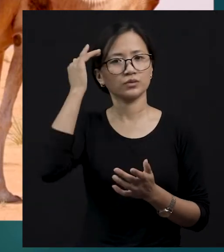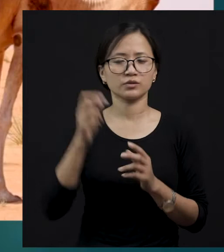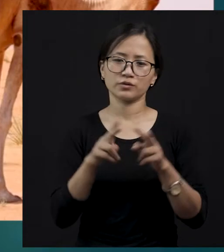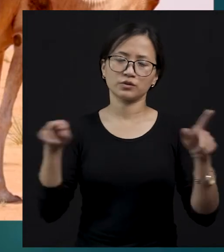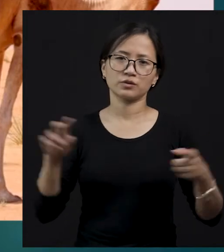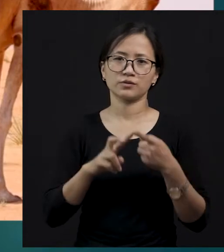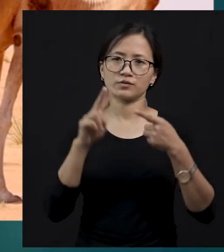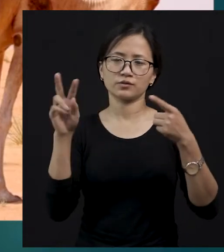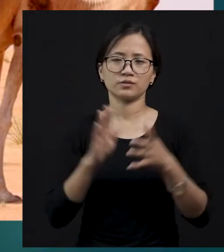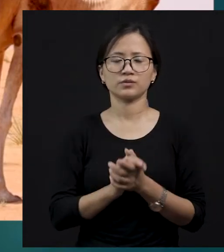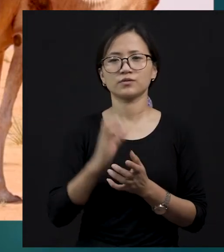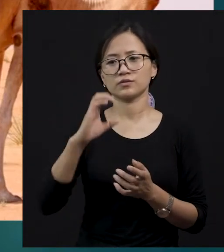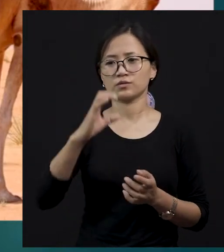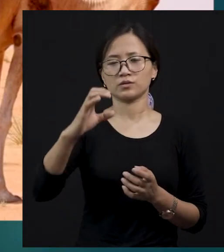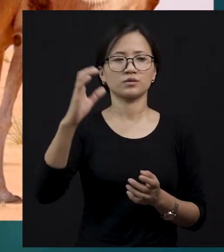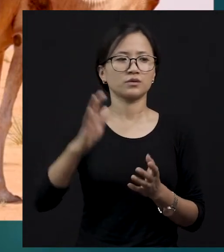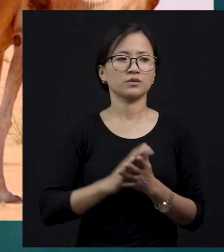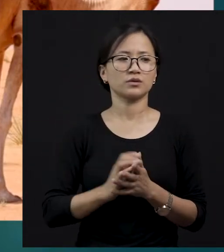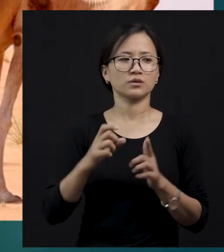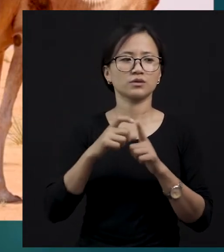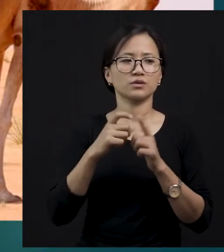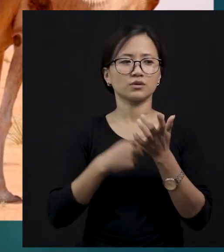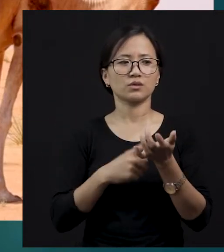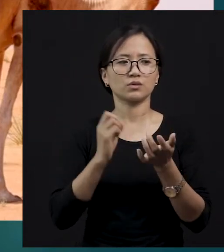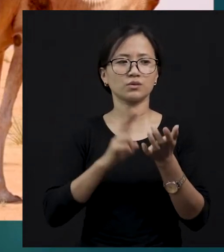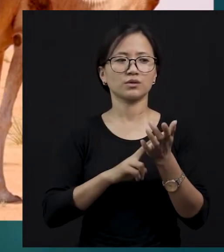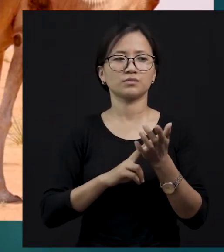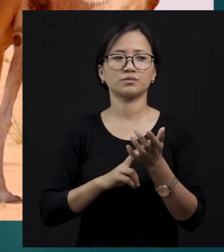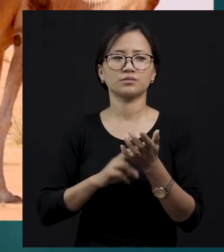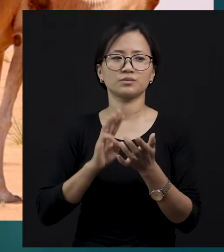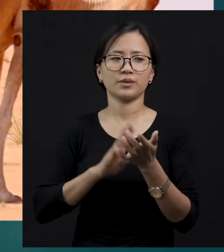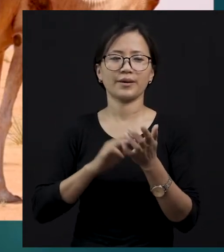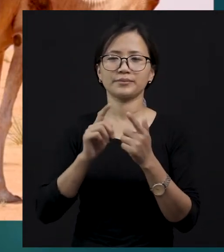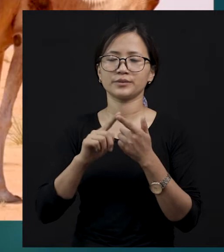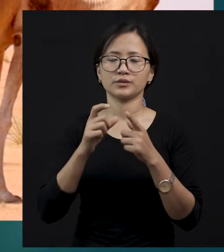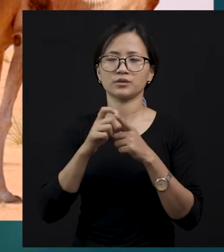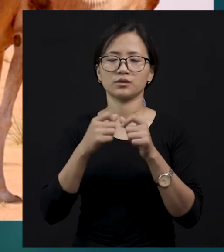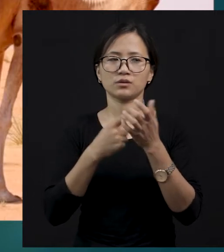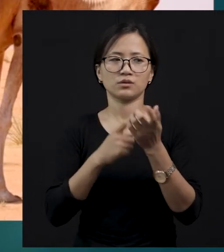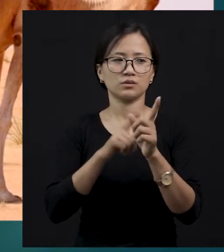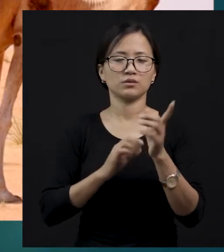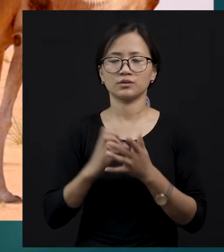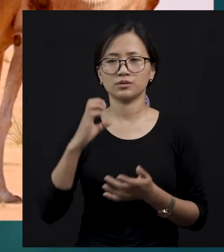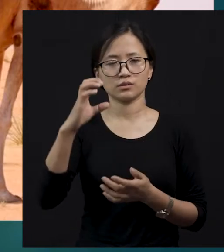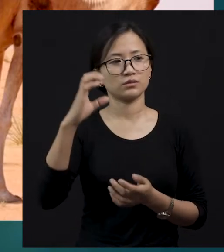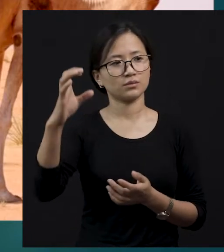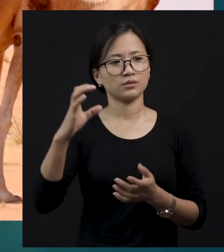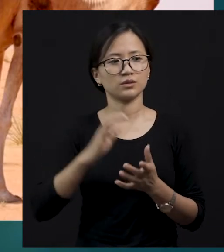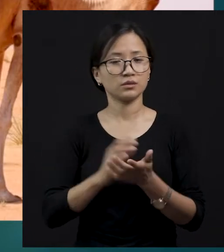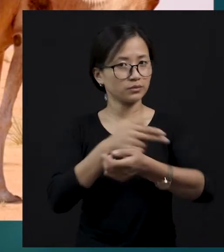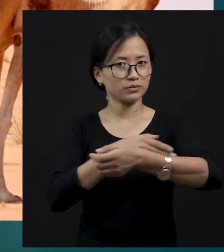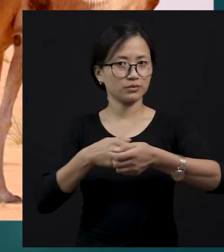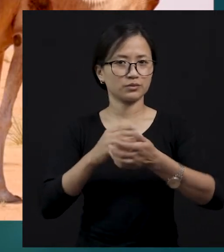different types of camels. This is called the dromedary camel, okay? You can see the name here, dromedary camel. This is the dromedary camel.